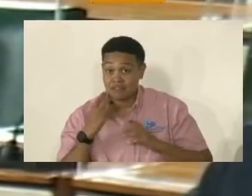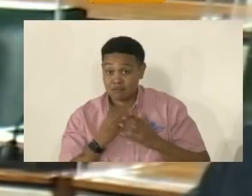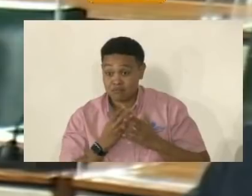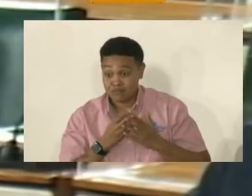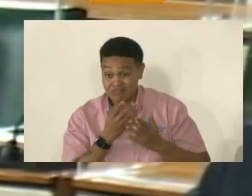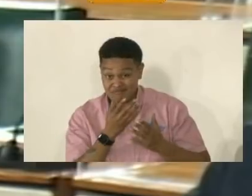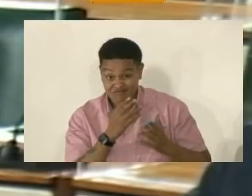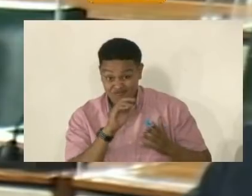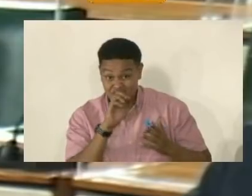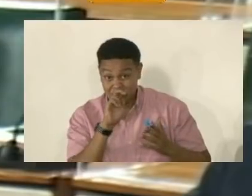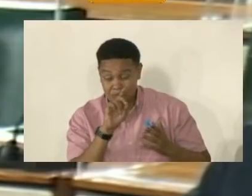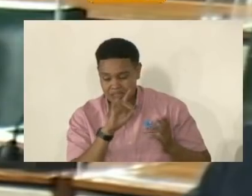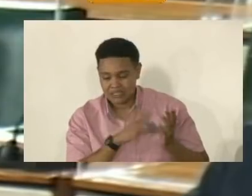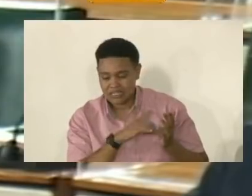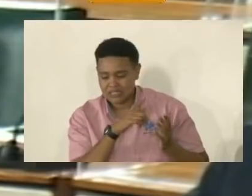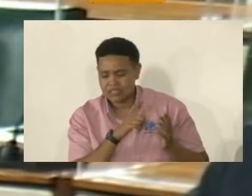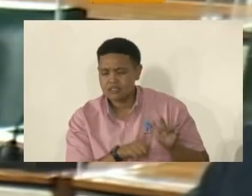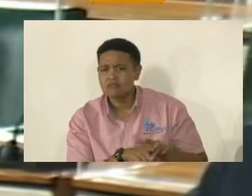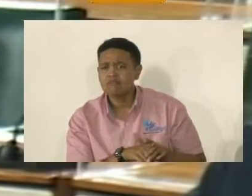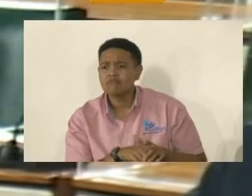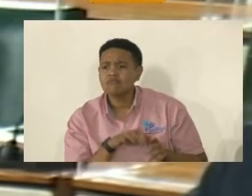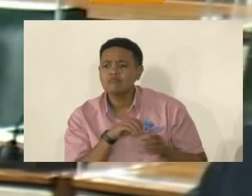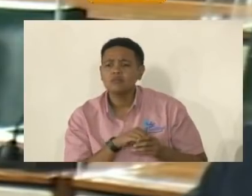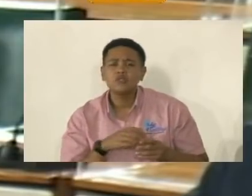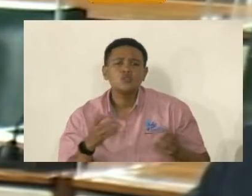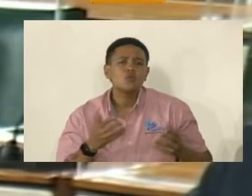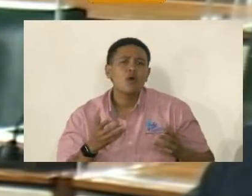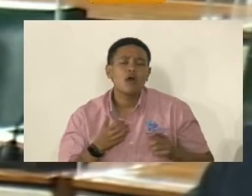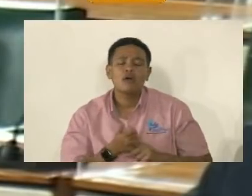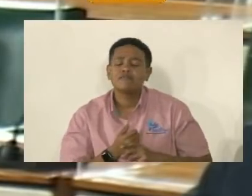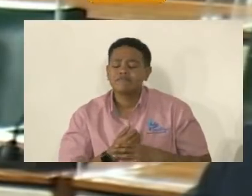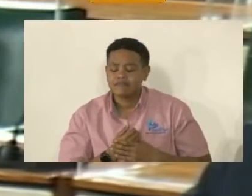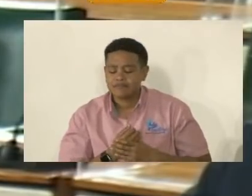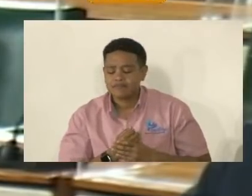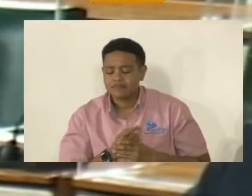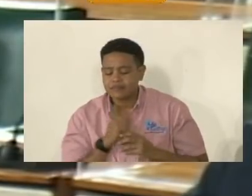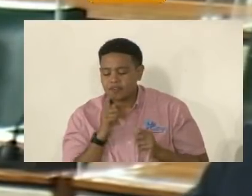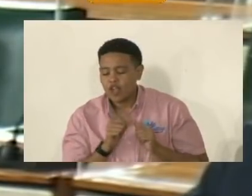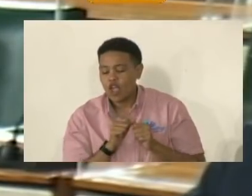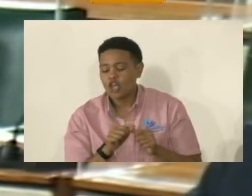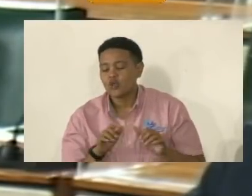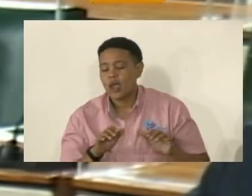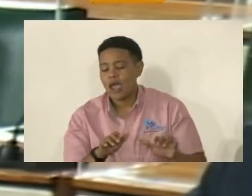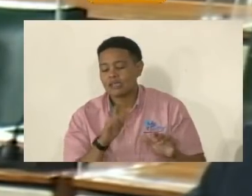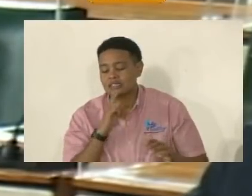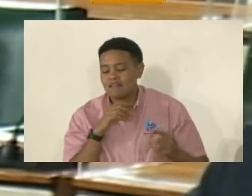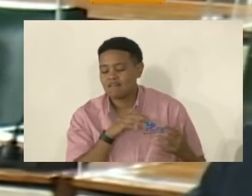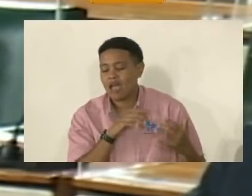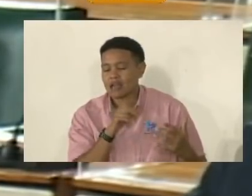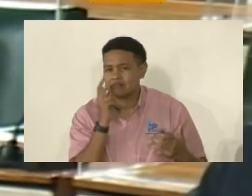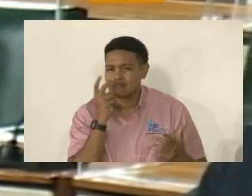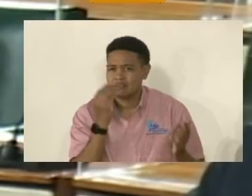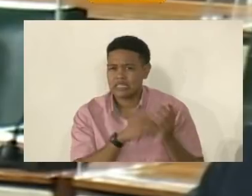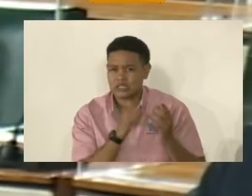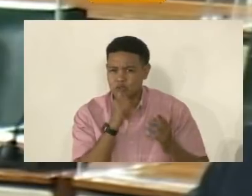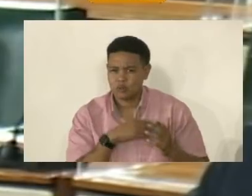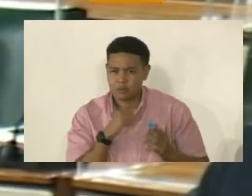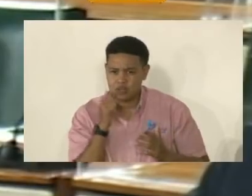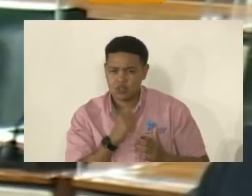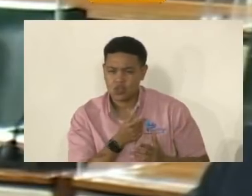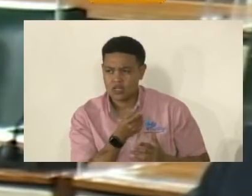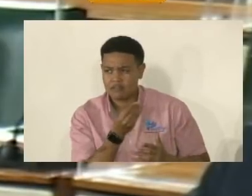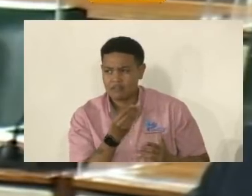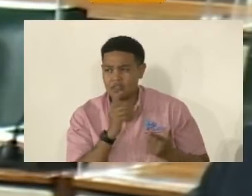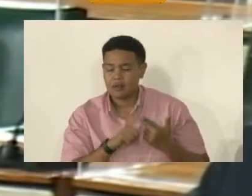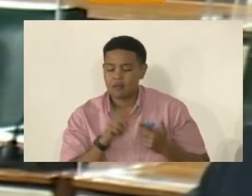Remand Centre. This comes amidst the continued acts of violence perpetrated against our women and girls, as well